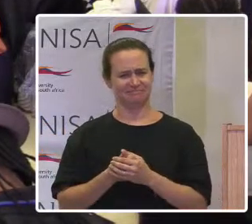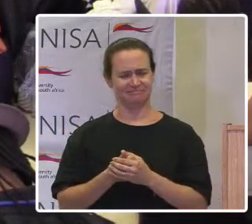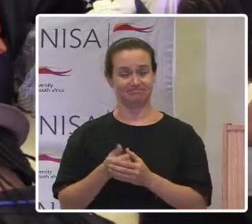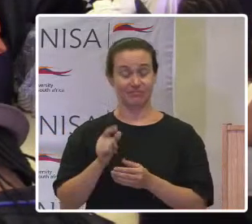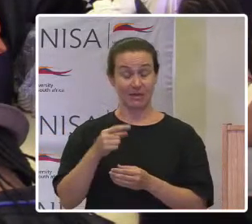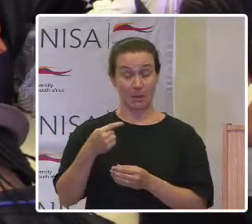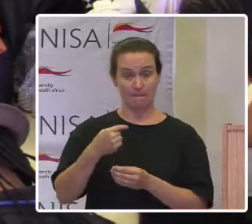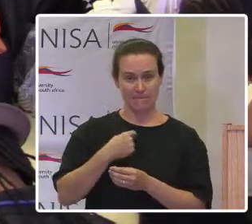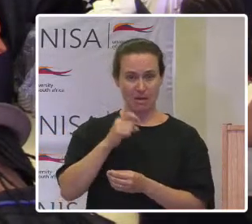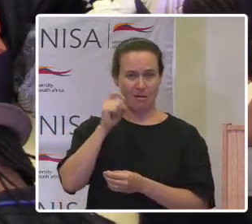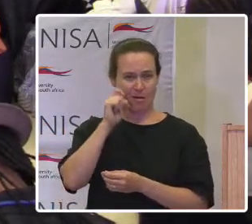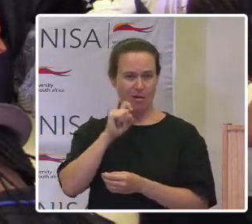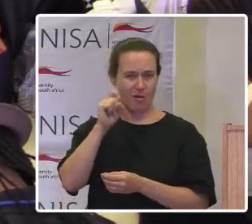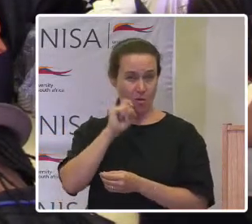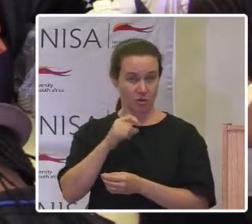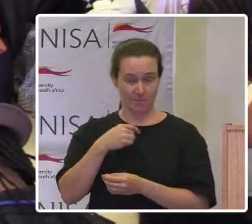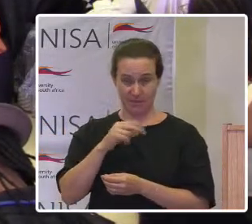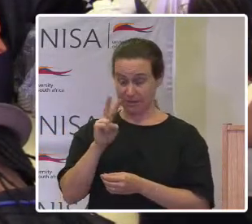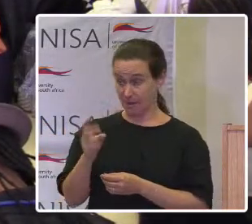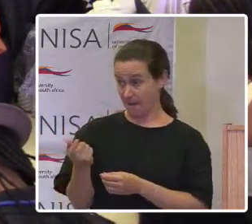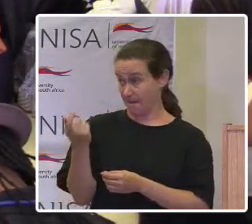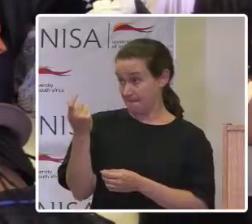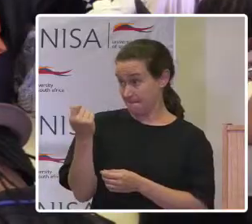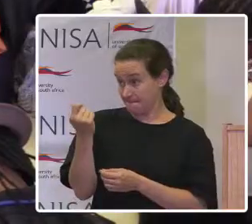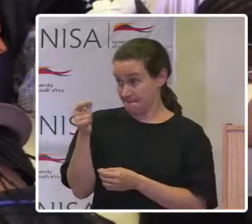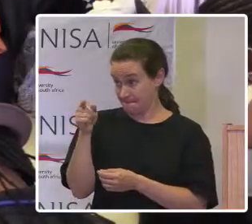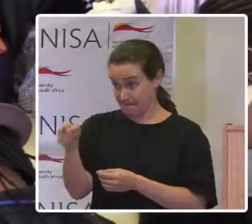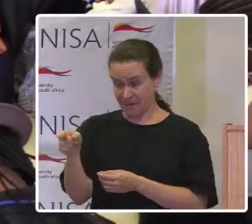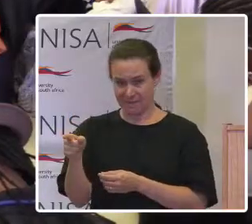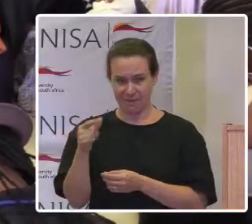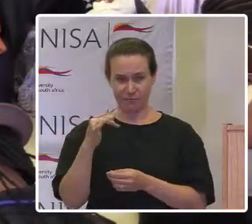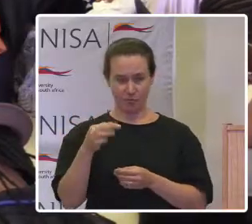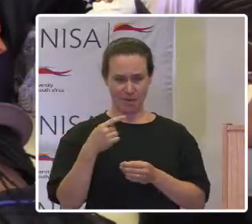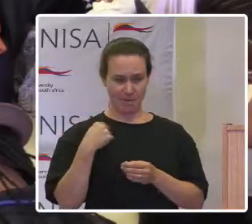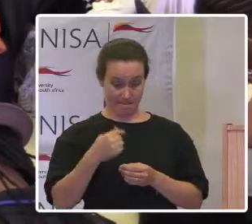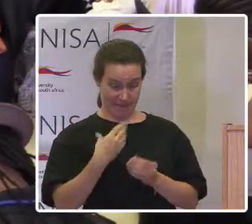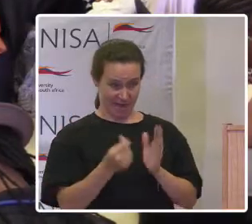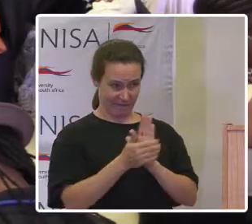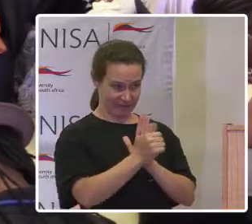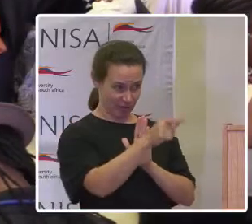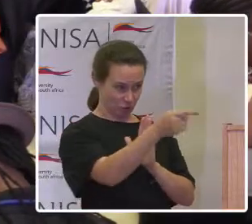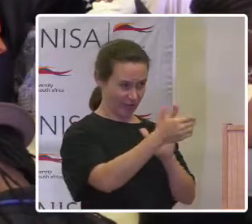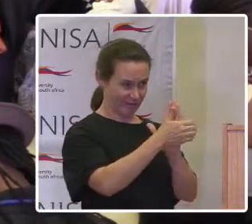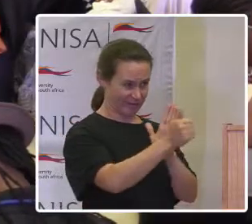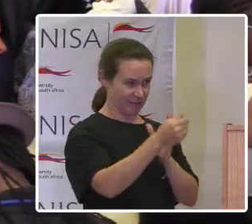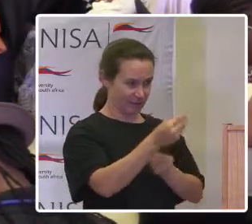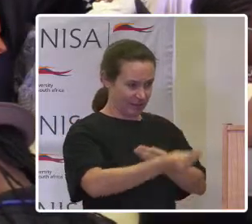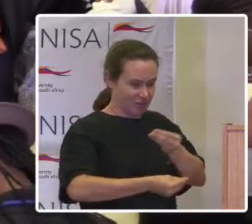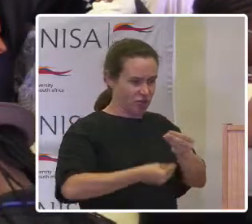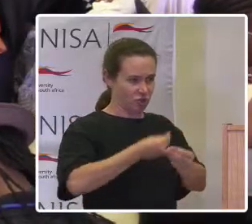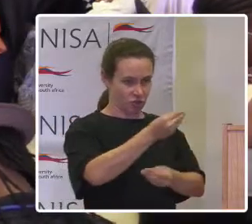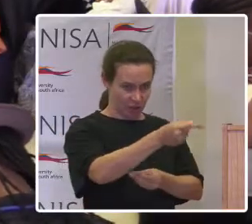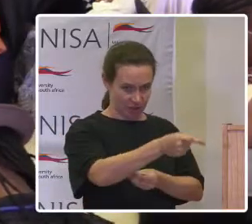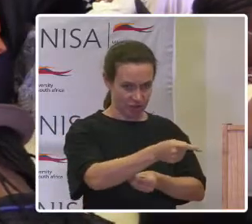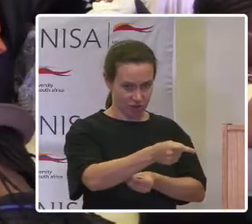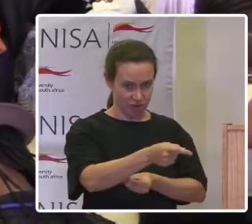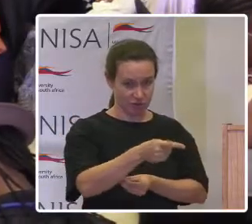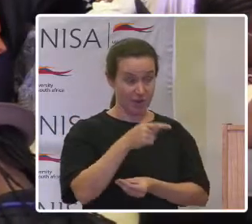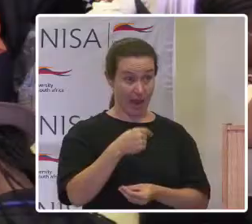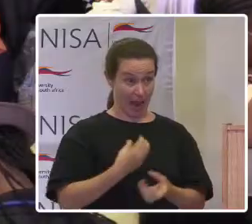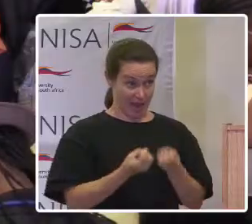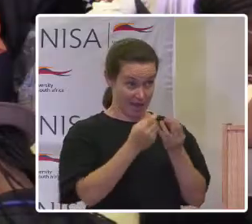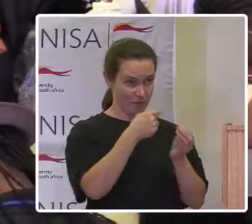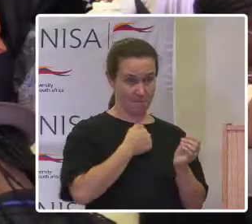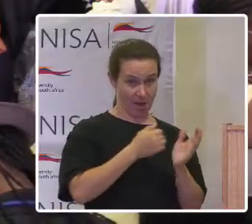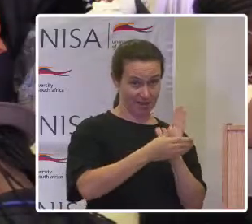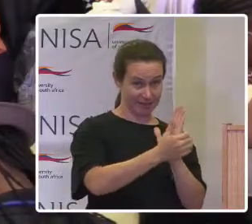until I started to see that the money from an exchange of skills came from the customer. I give you my